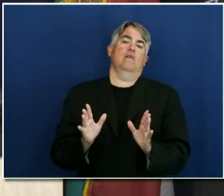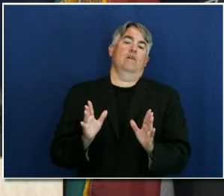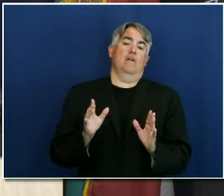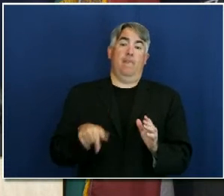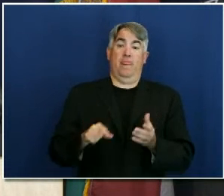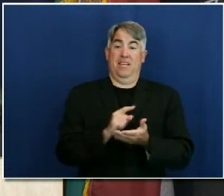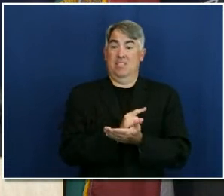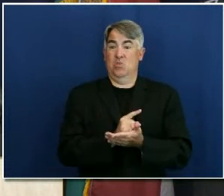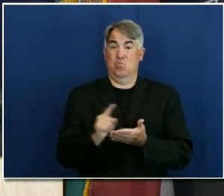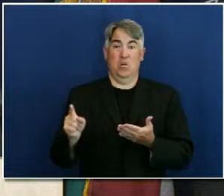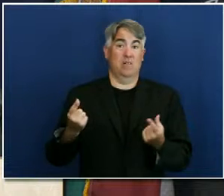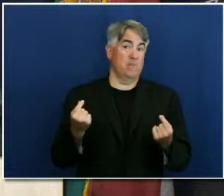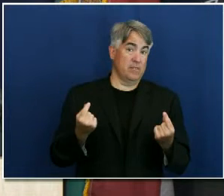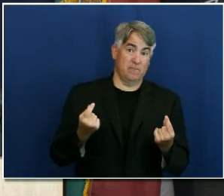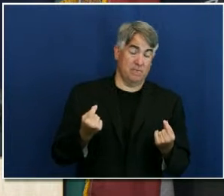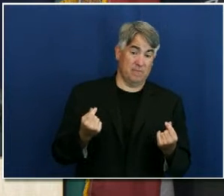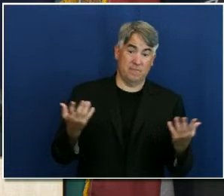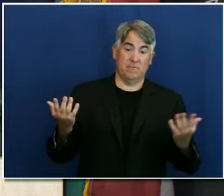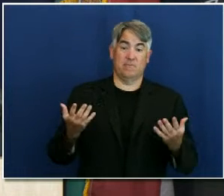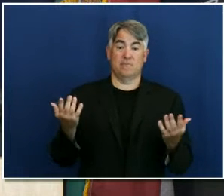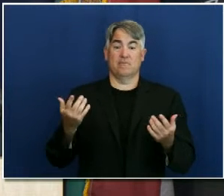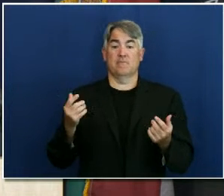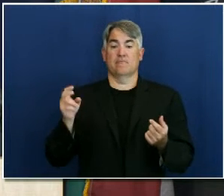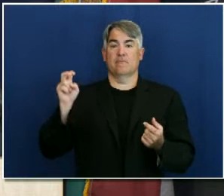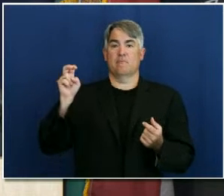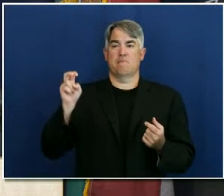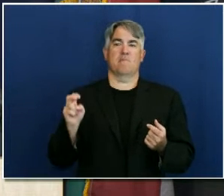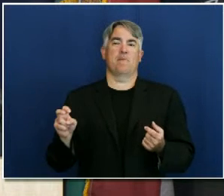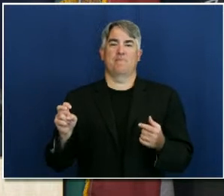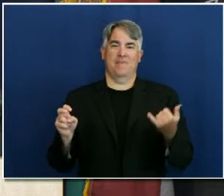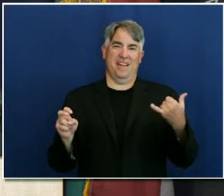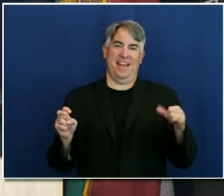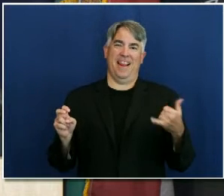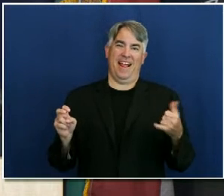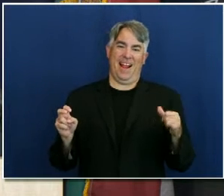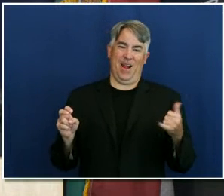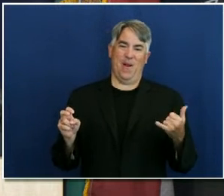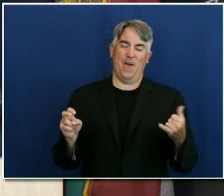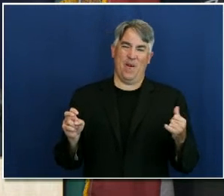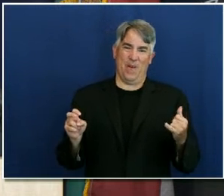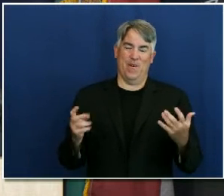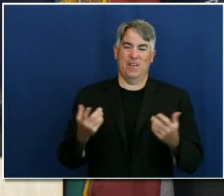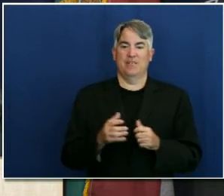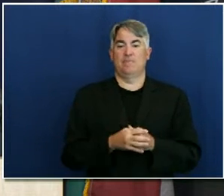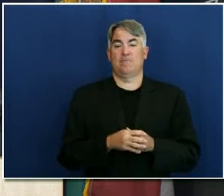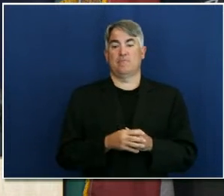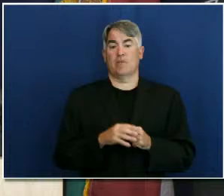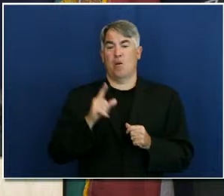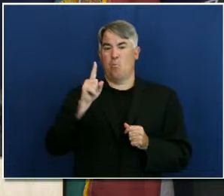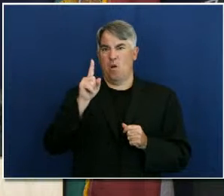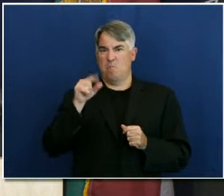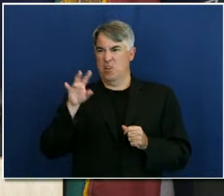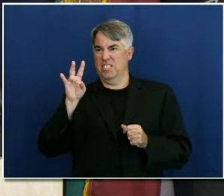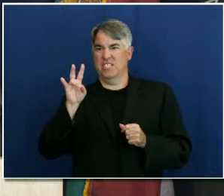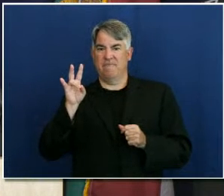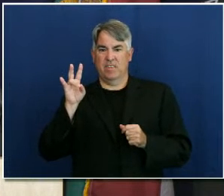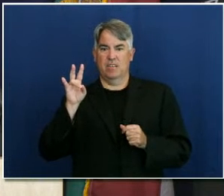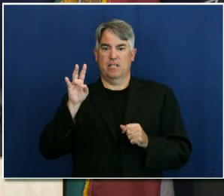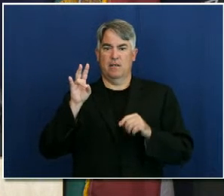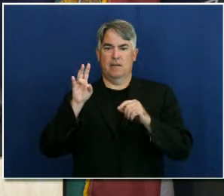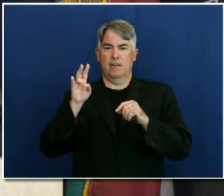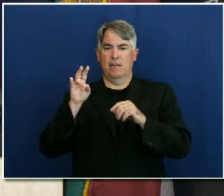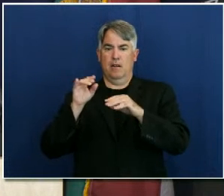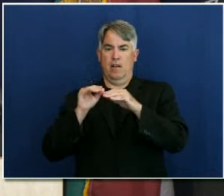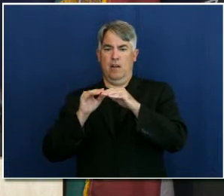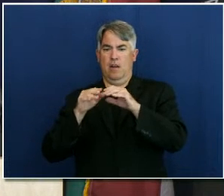descending into the yellow tier at 1.7%, or 1.7, excuse me, which again puts